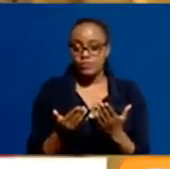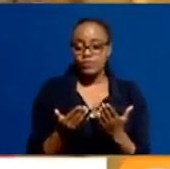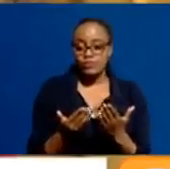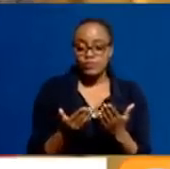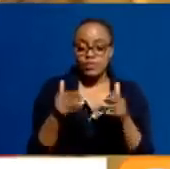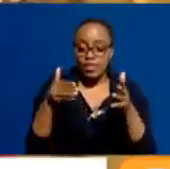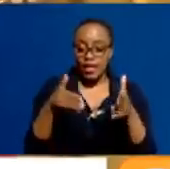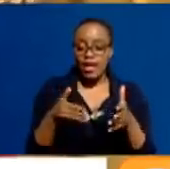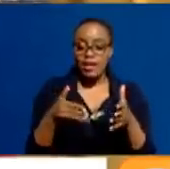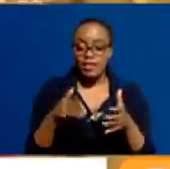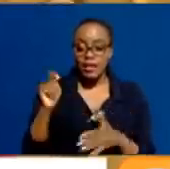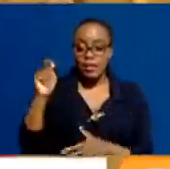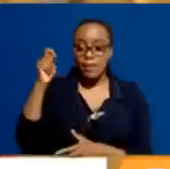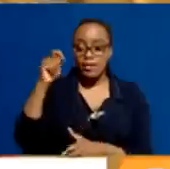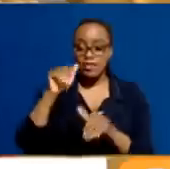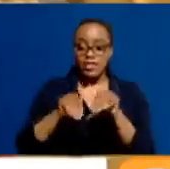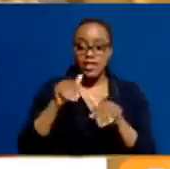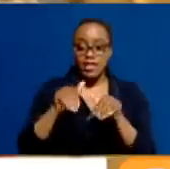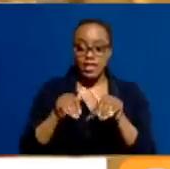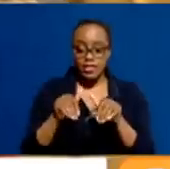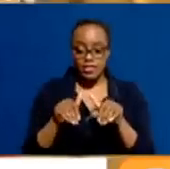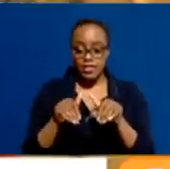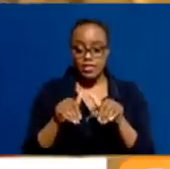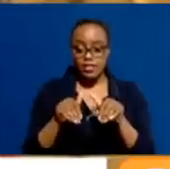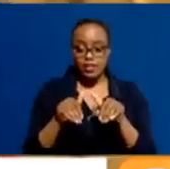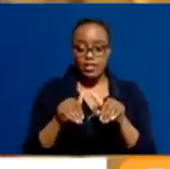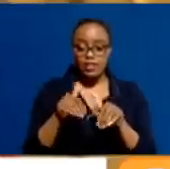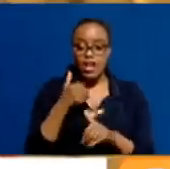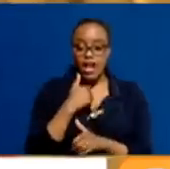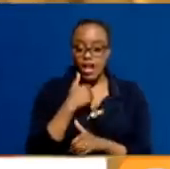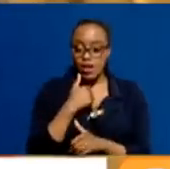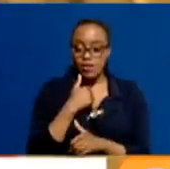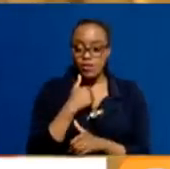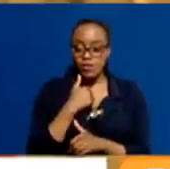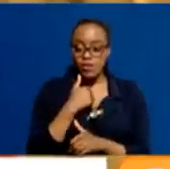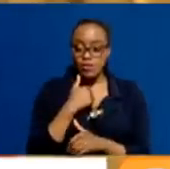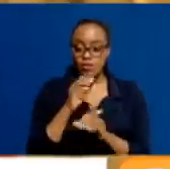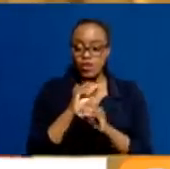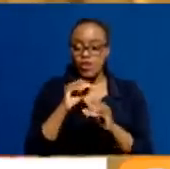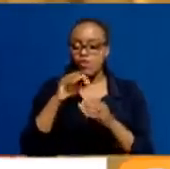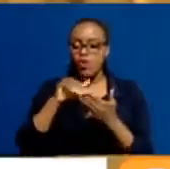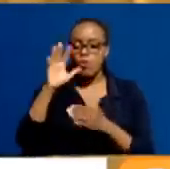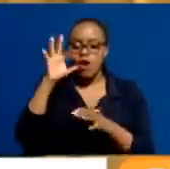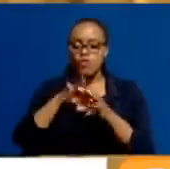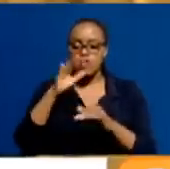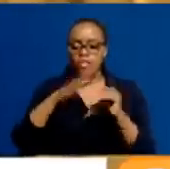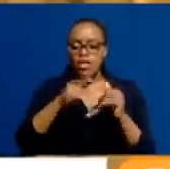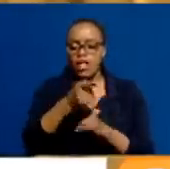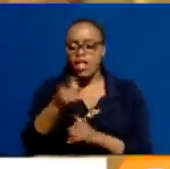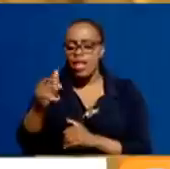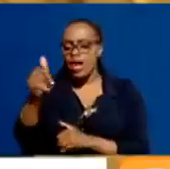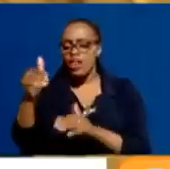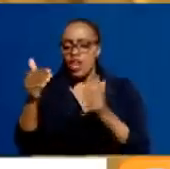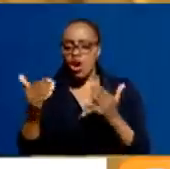the current president-elect has more votes than others, and